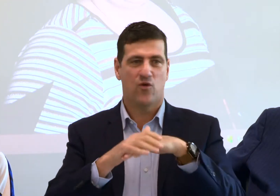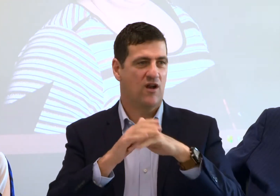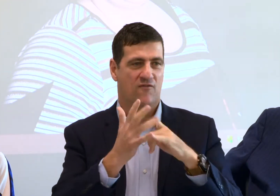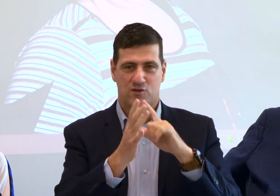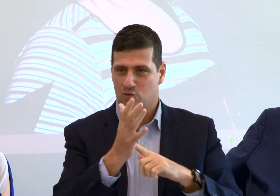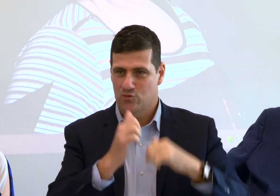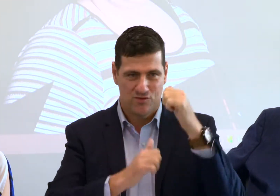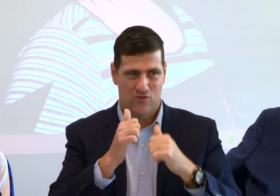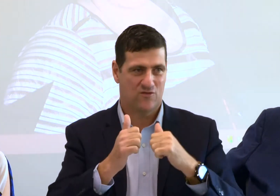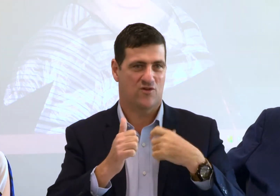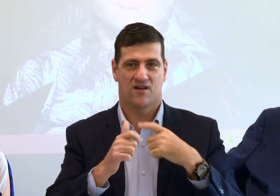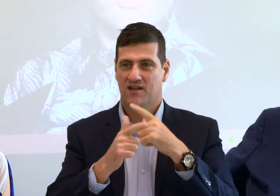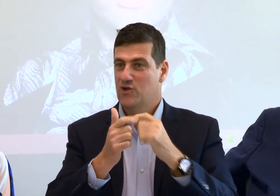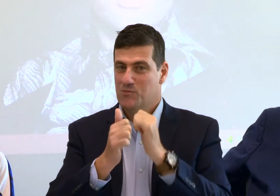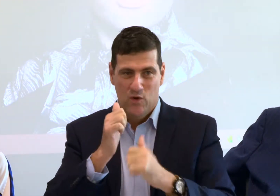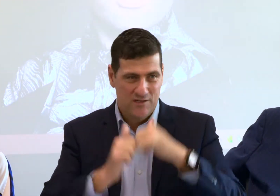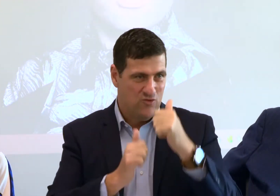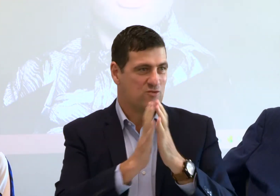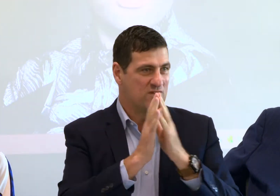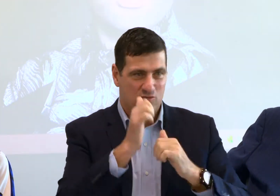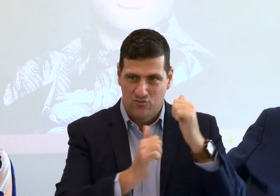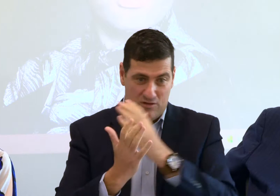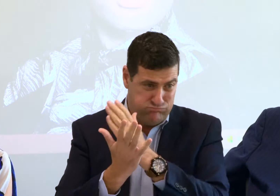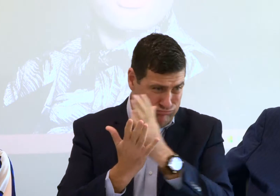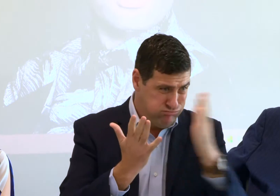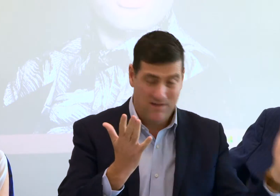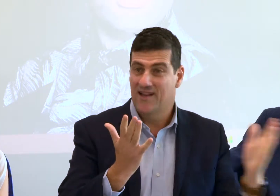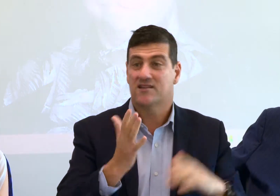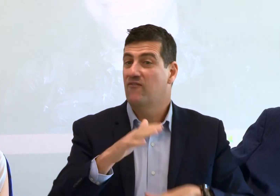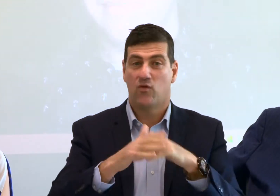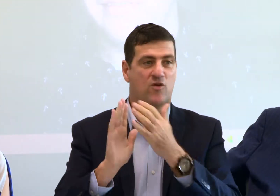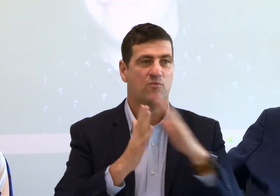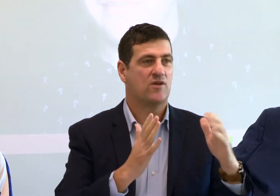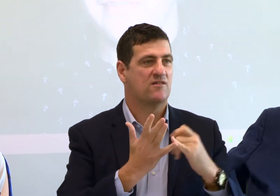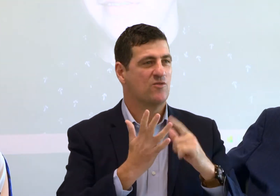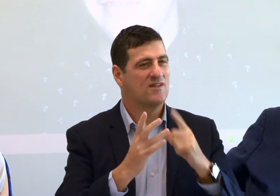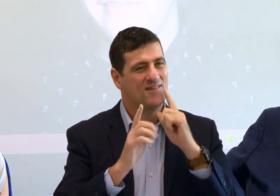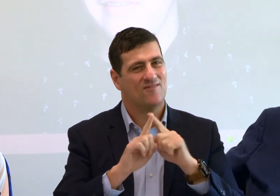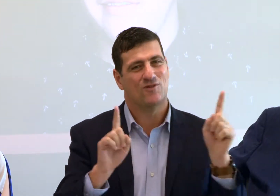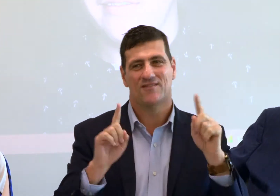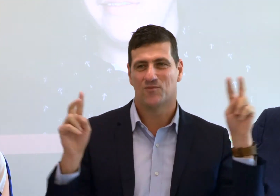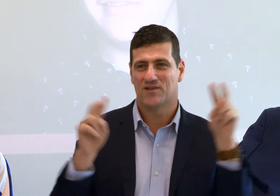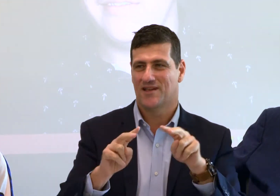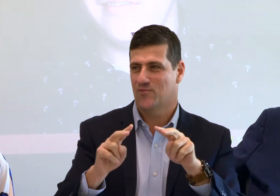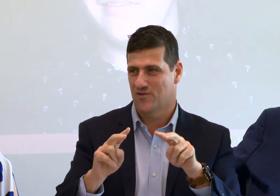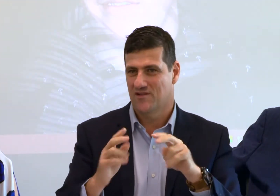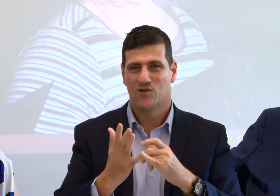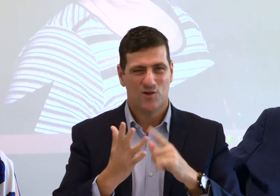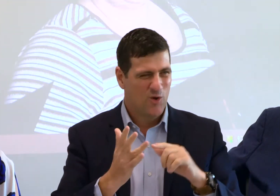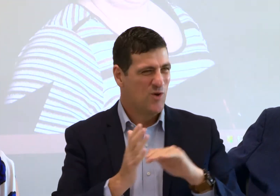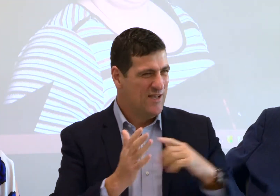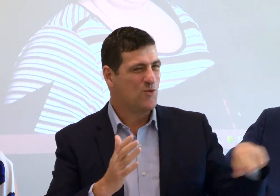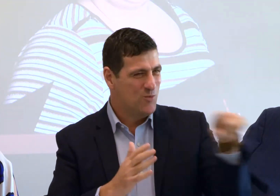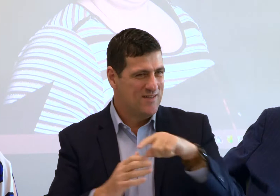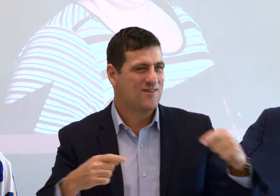alive, and it's full of social structure, sporting structure, religious structure. It's a vibrant community, so we